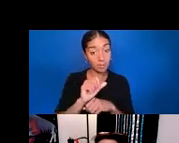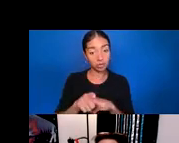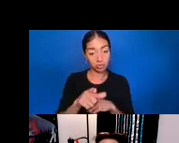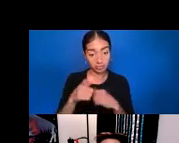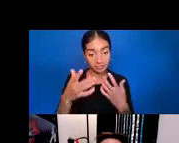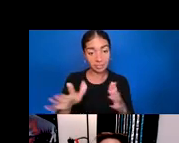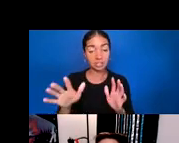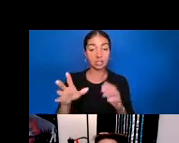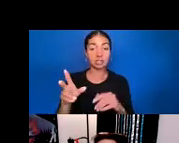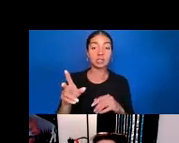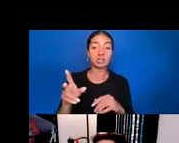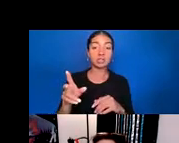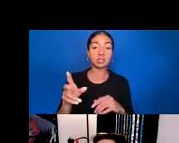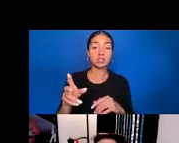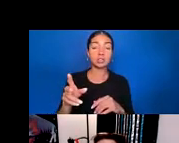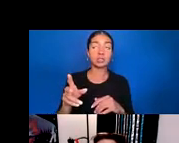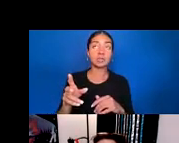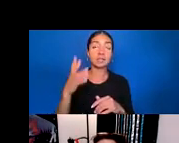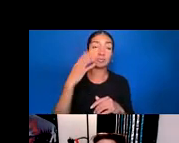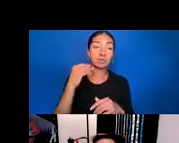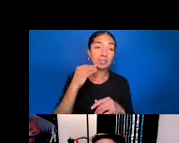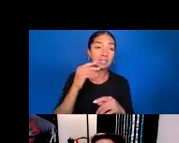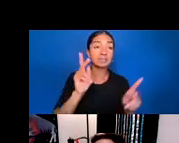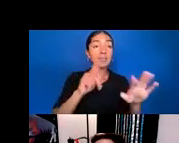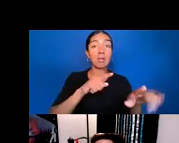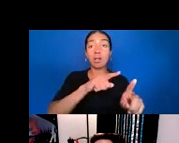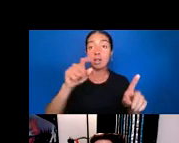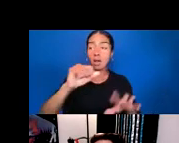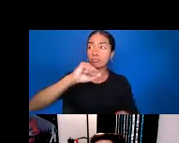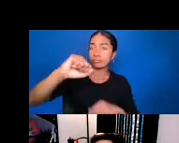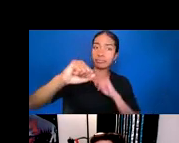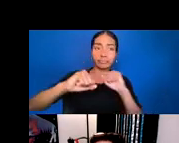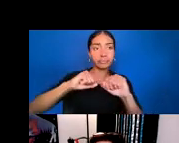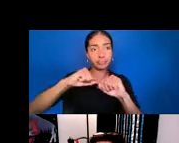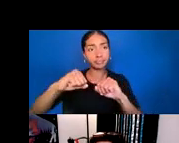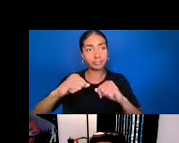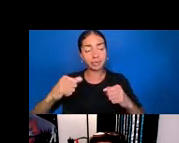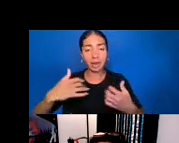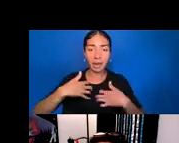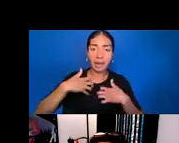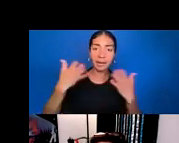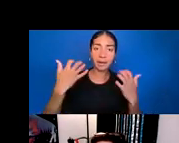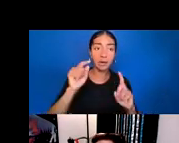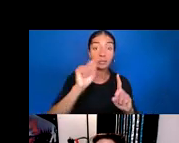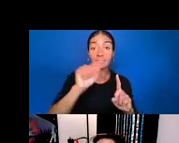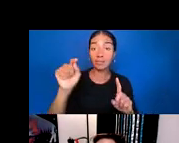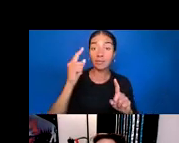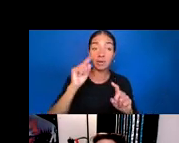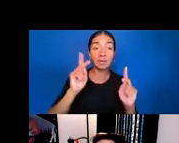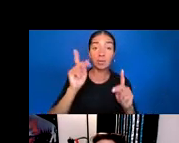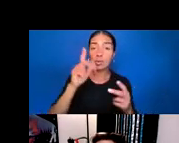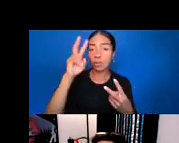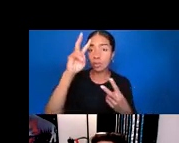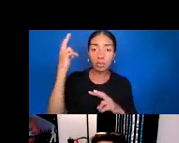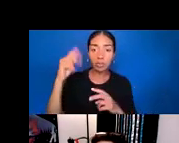to face into resistance and anger from the people who misunderstand these crimes, but